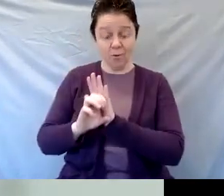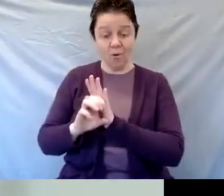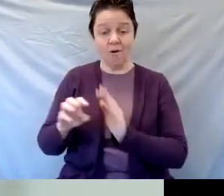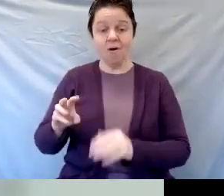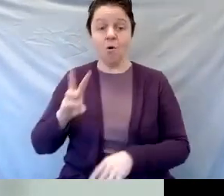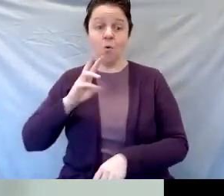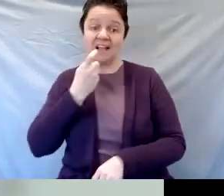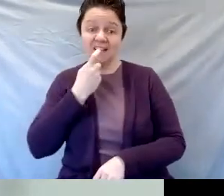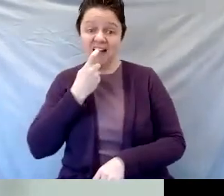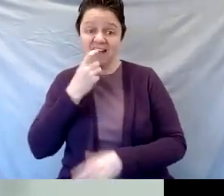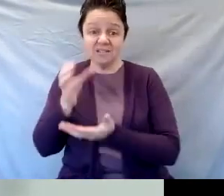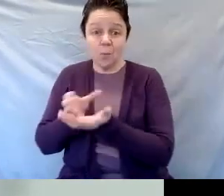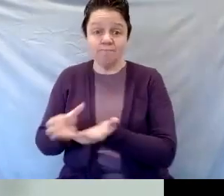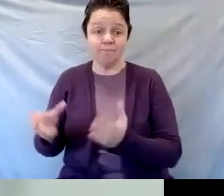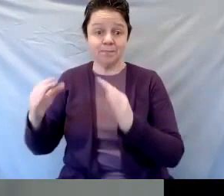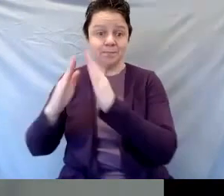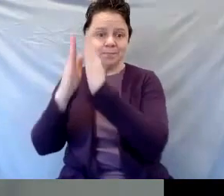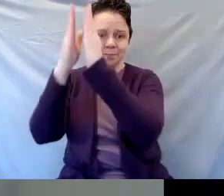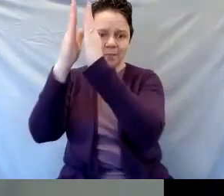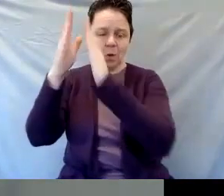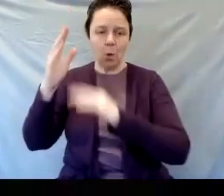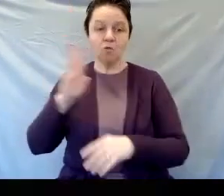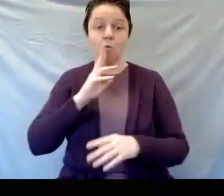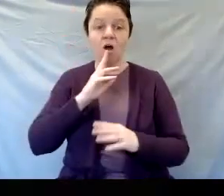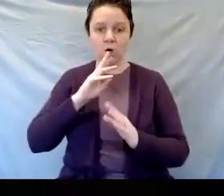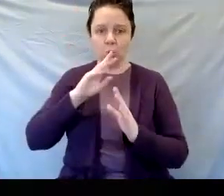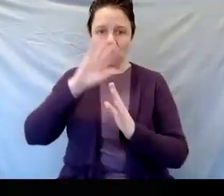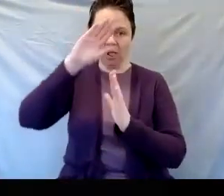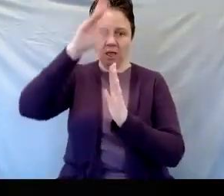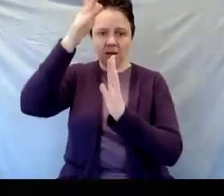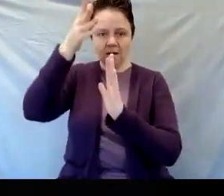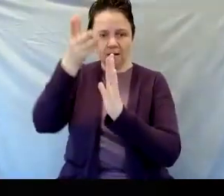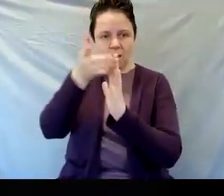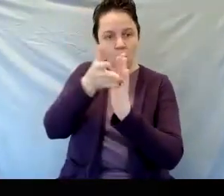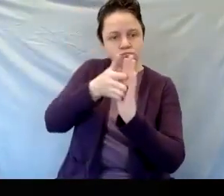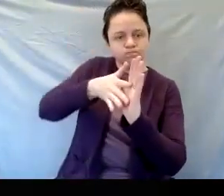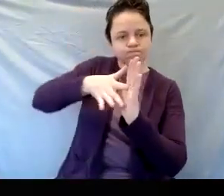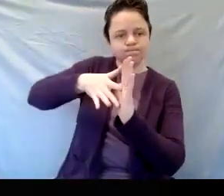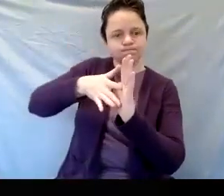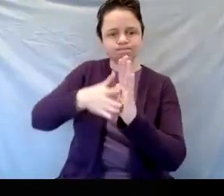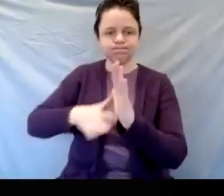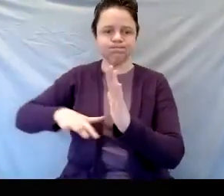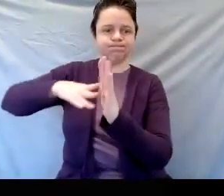going to stick to the sides and the curves at the bottom. That's adhesion. So, when you pour